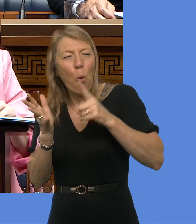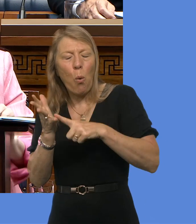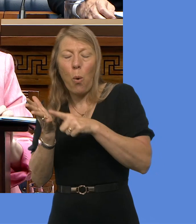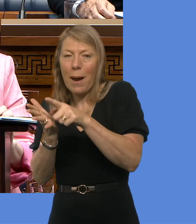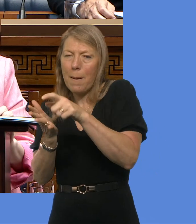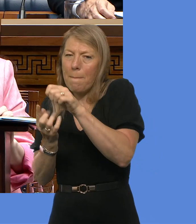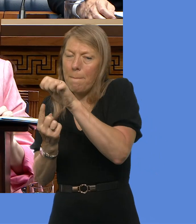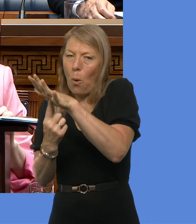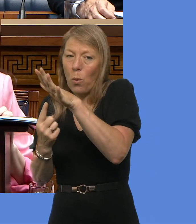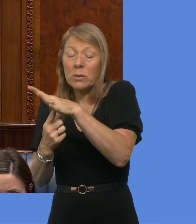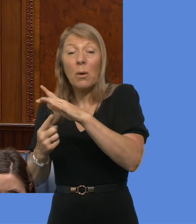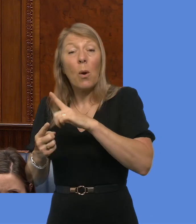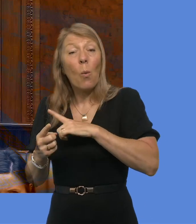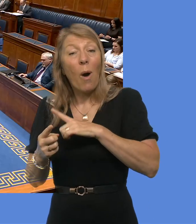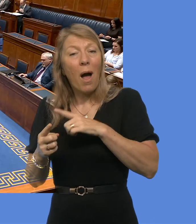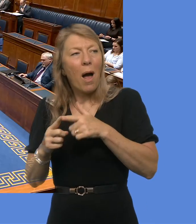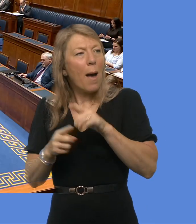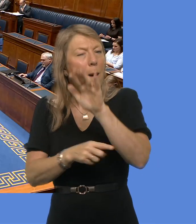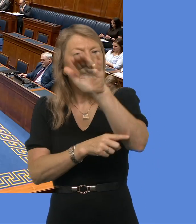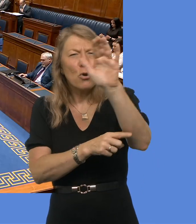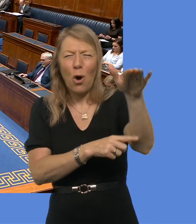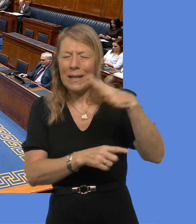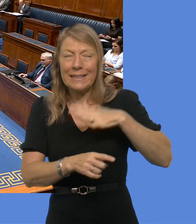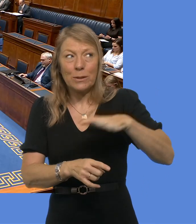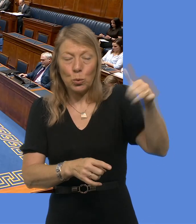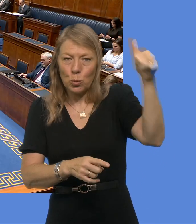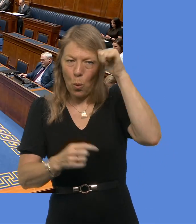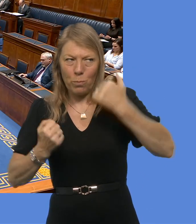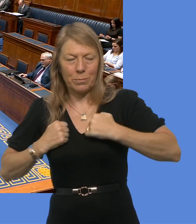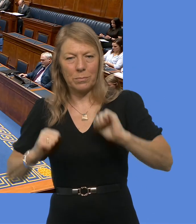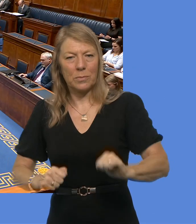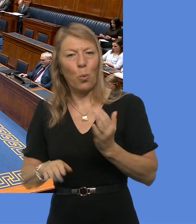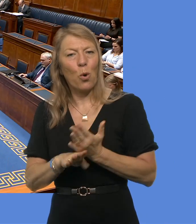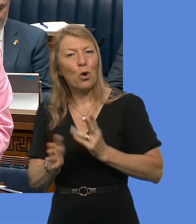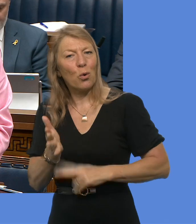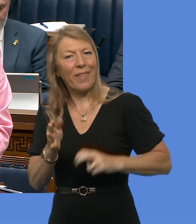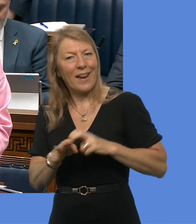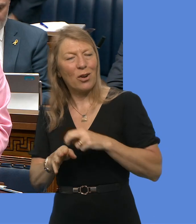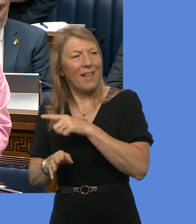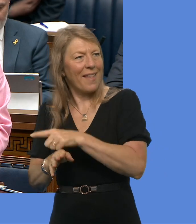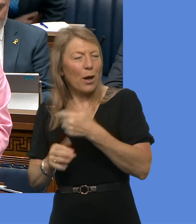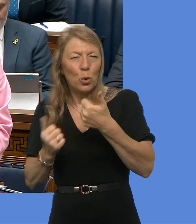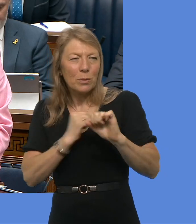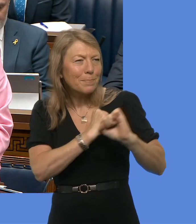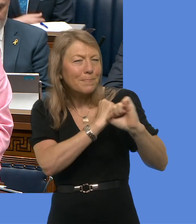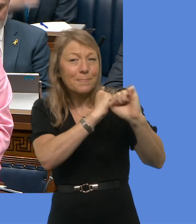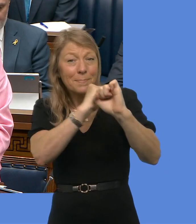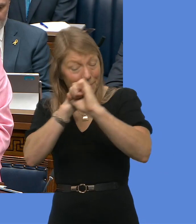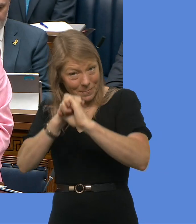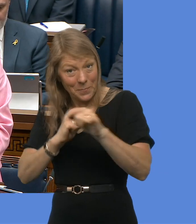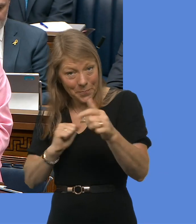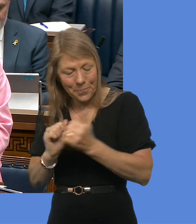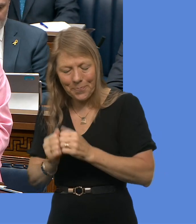of the Executive overseas? Minister. Absolutely, not only to spread better understanding about this